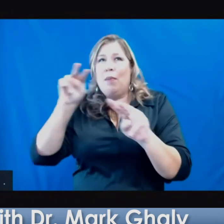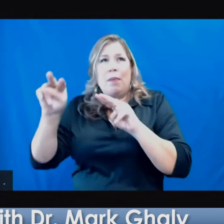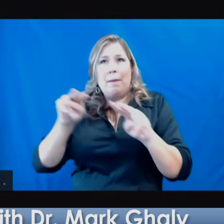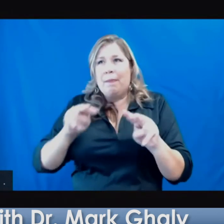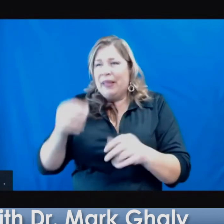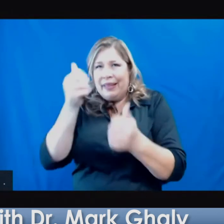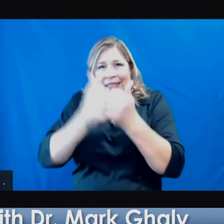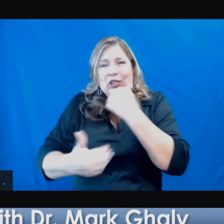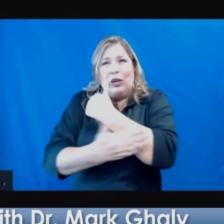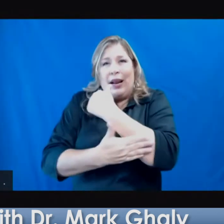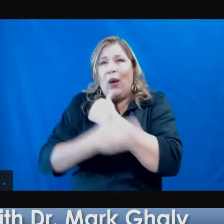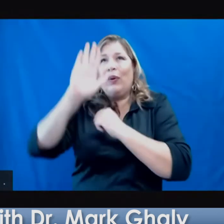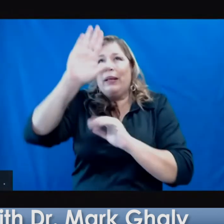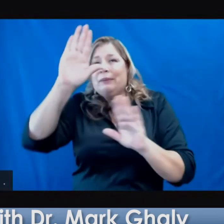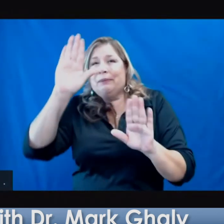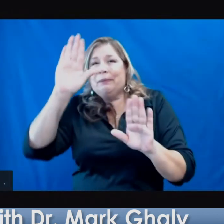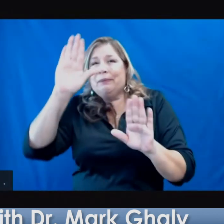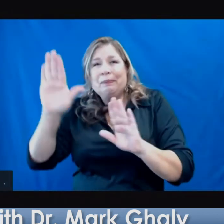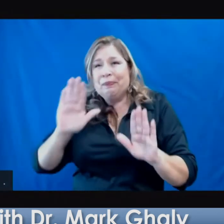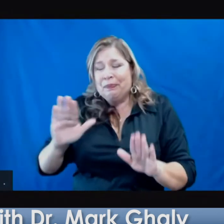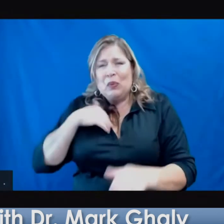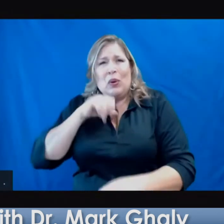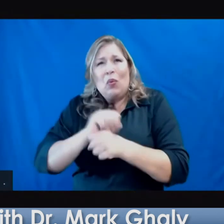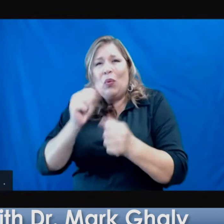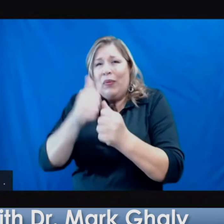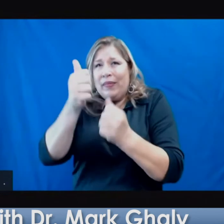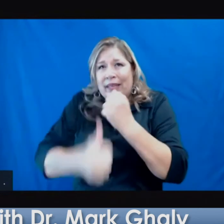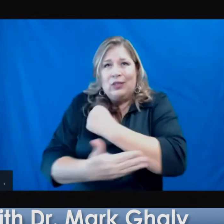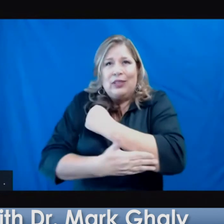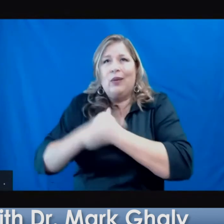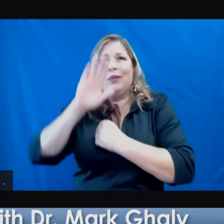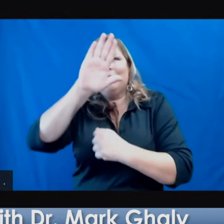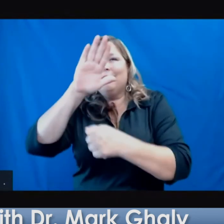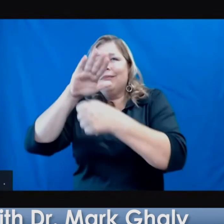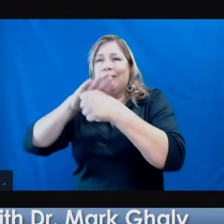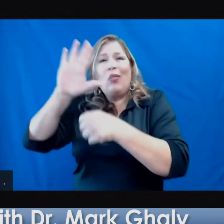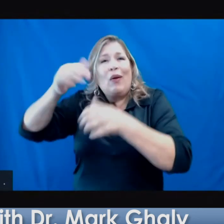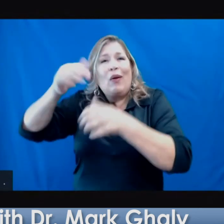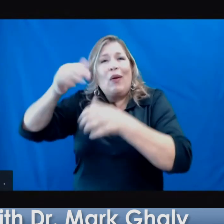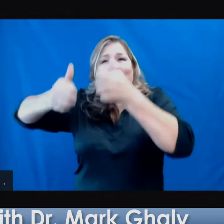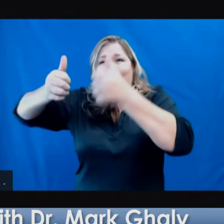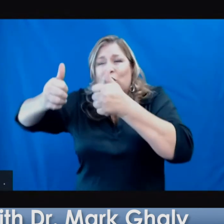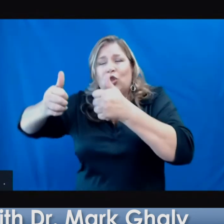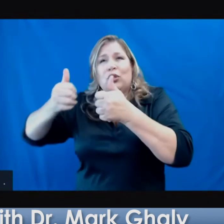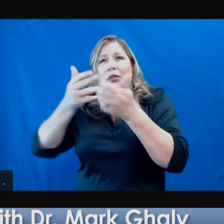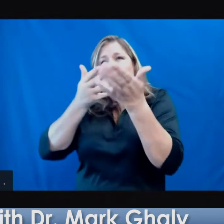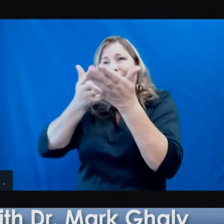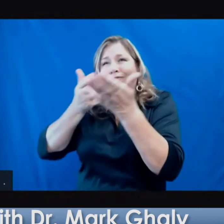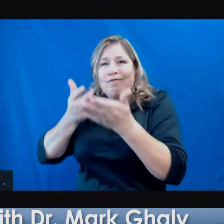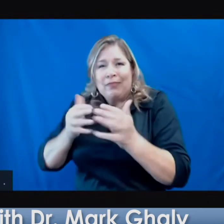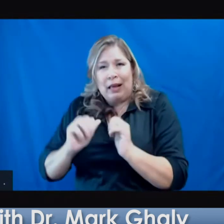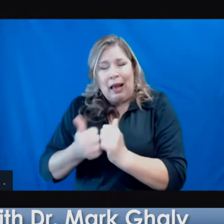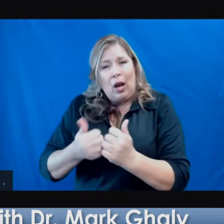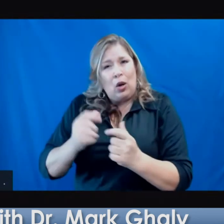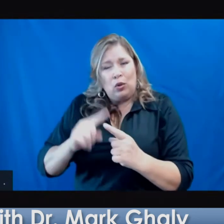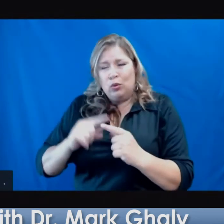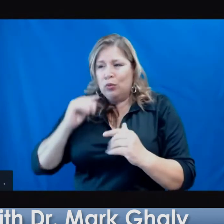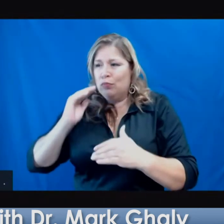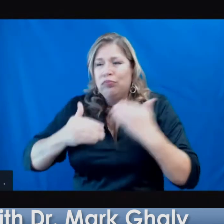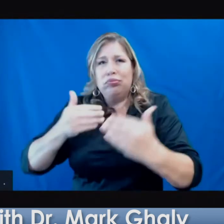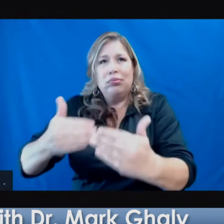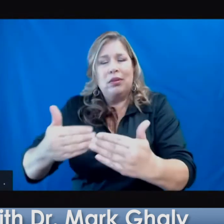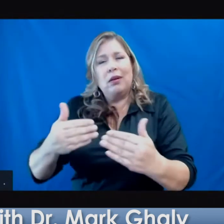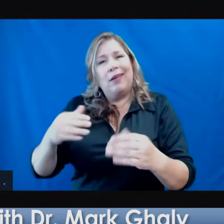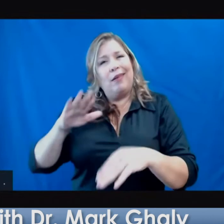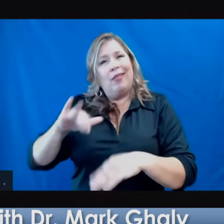working with public health and local officials, not just on the implementation of this new action today, but